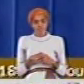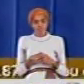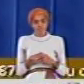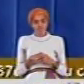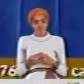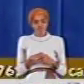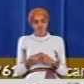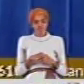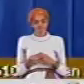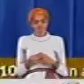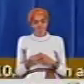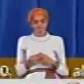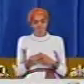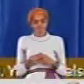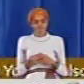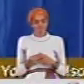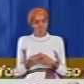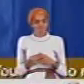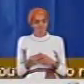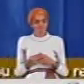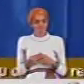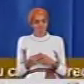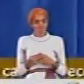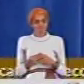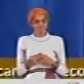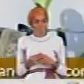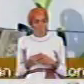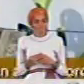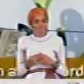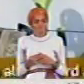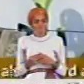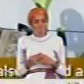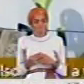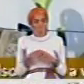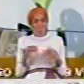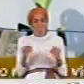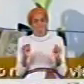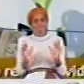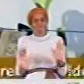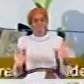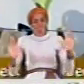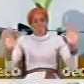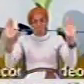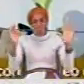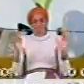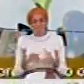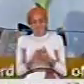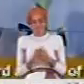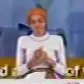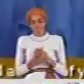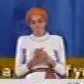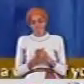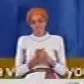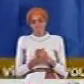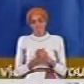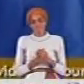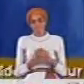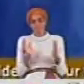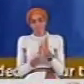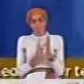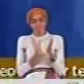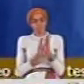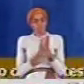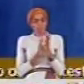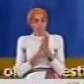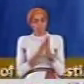Wonderful. Wonderful. Good form. Praise the Lord. Praise the